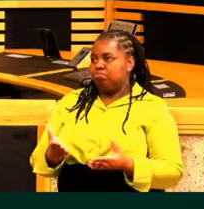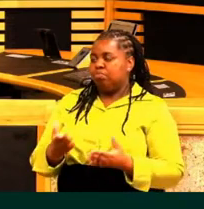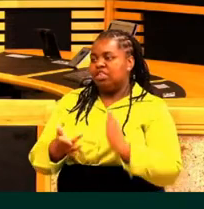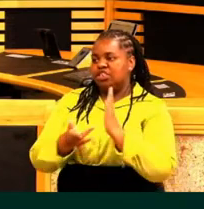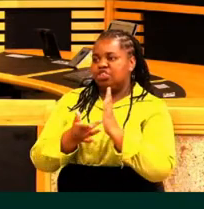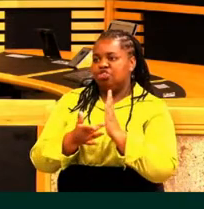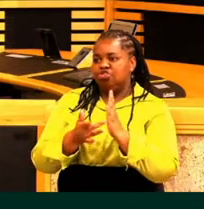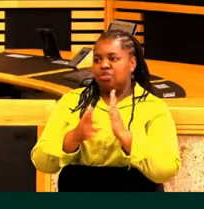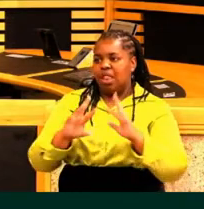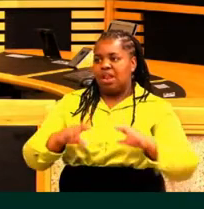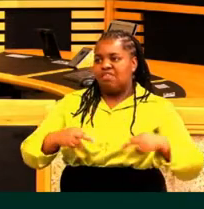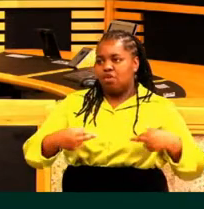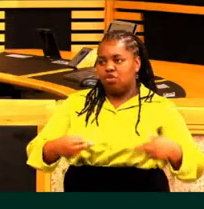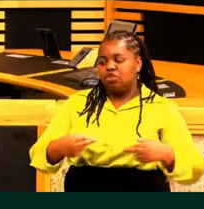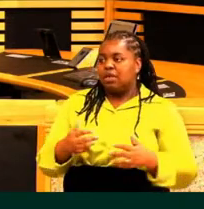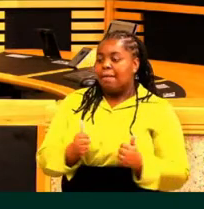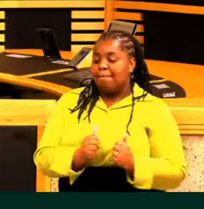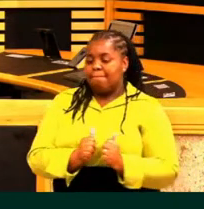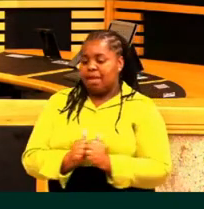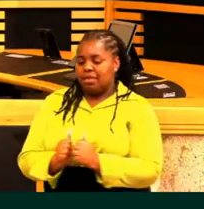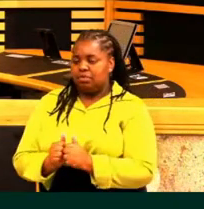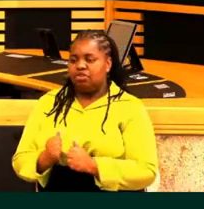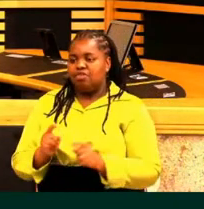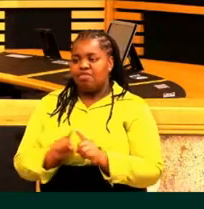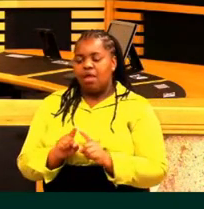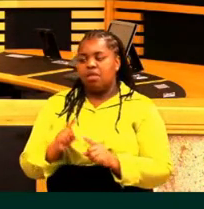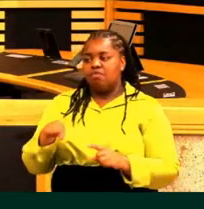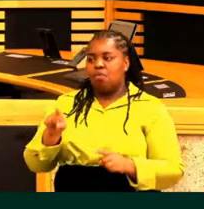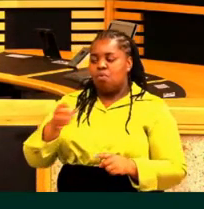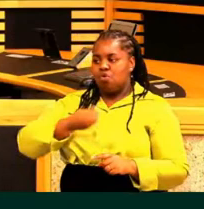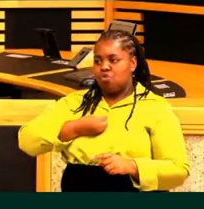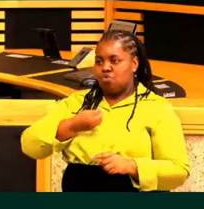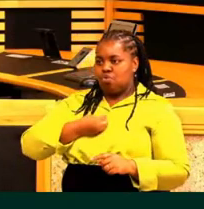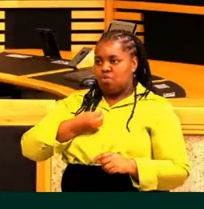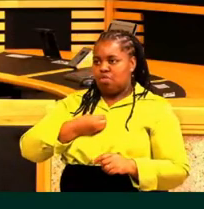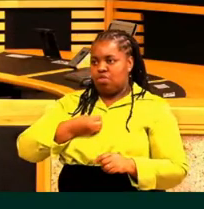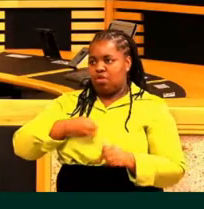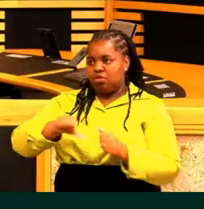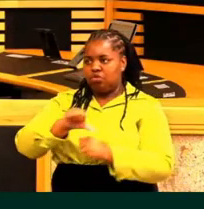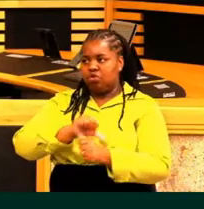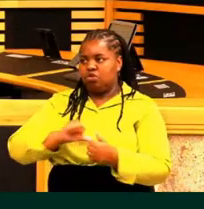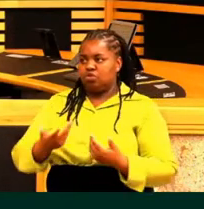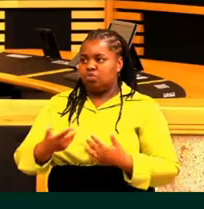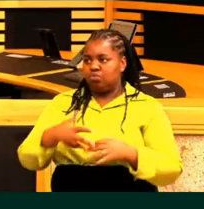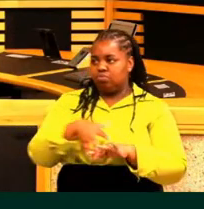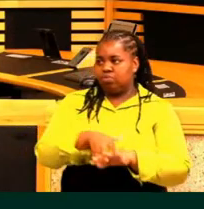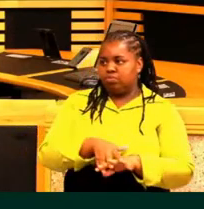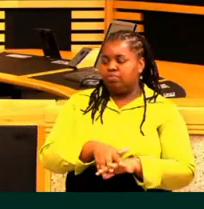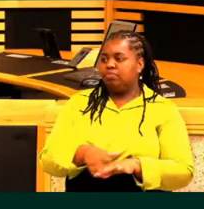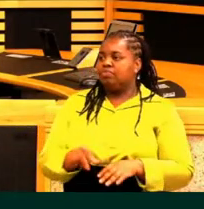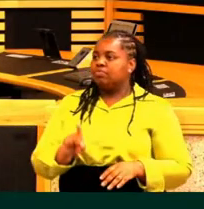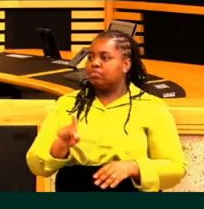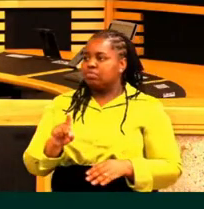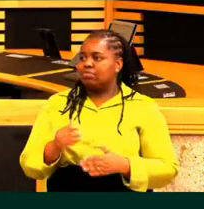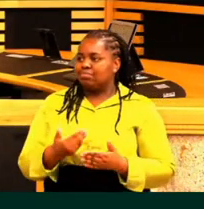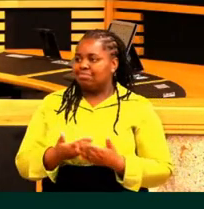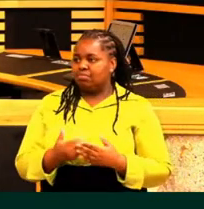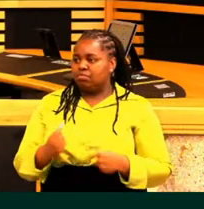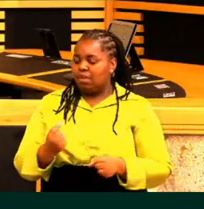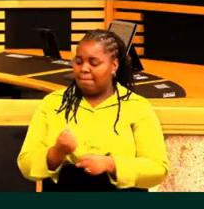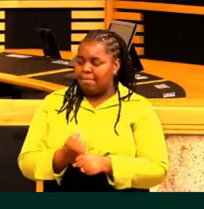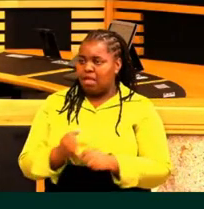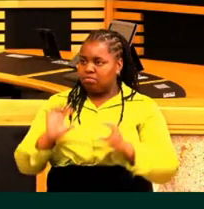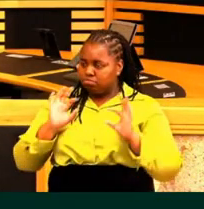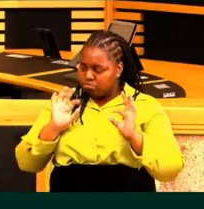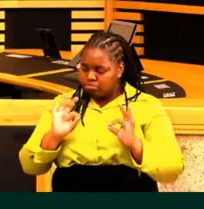Revolution a partnership for the youth social economic empowerment and development can make significant